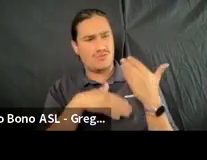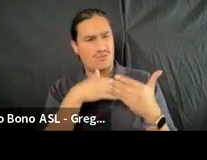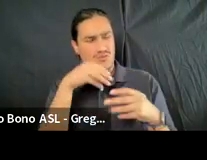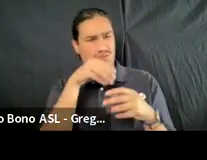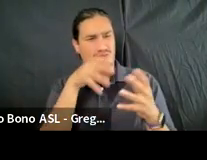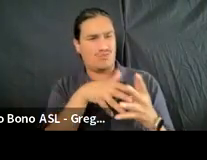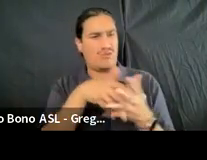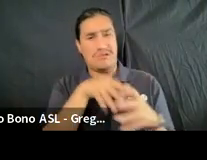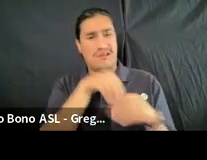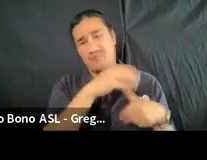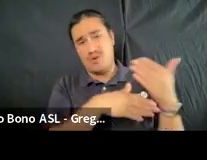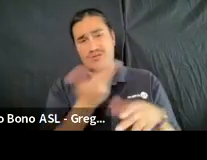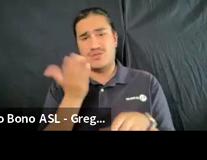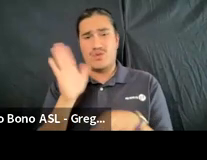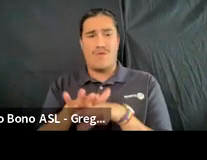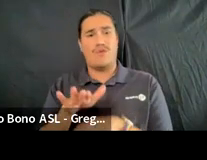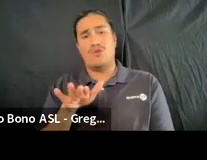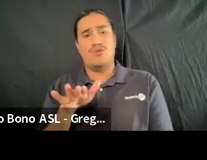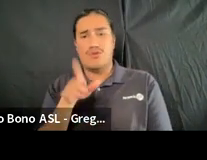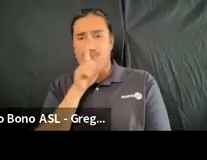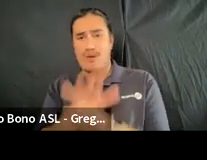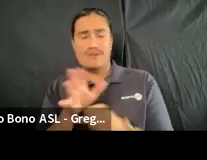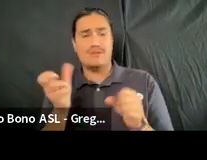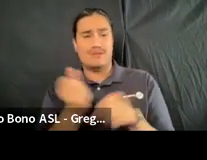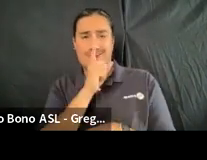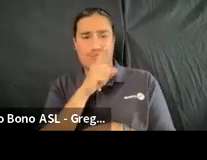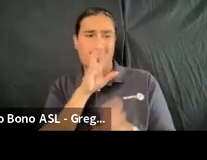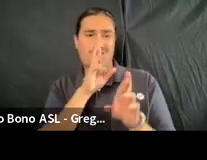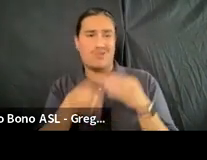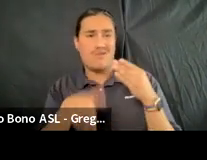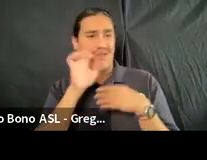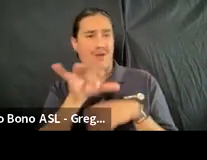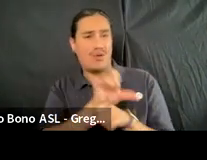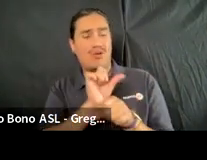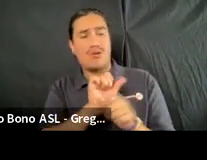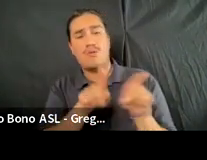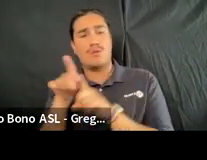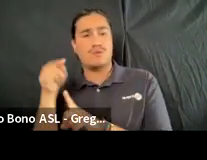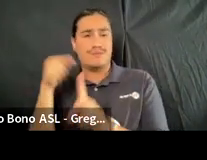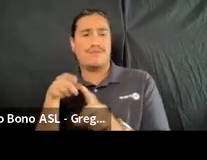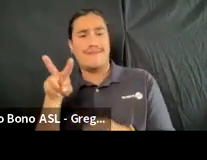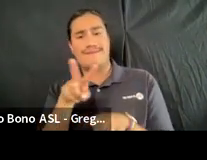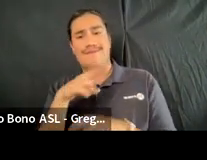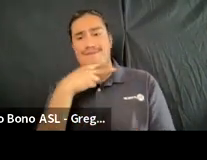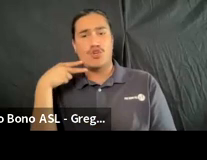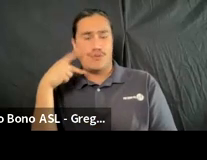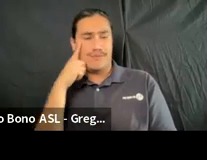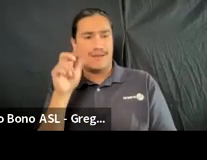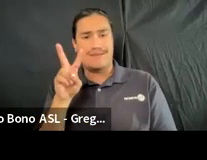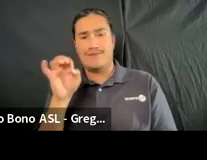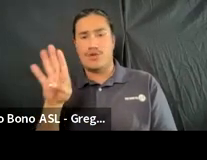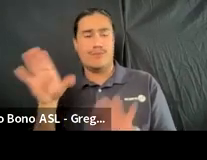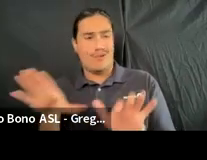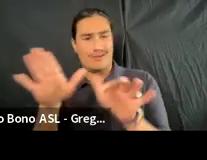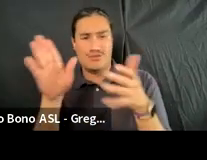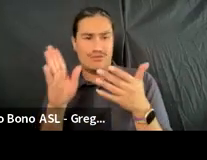that you make as opposed to an expected result of that work. And then also specifying those verbs, because those verbs are everything. Those are your